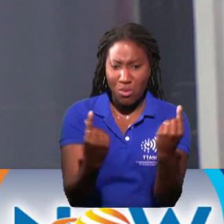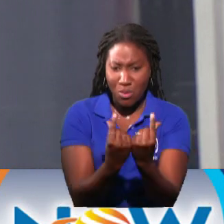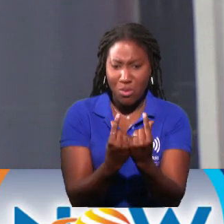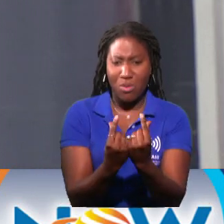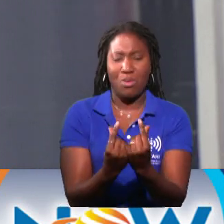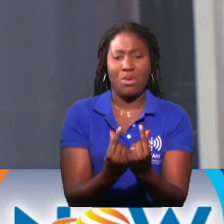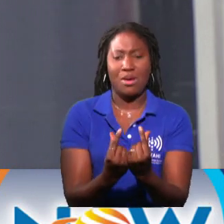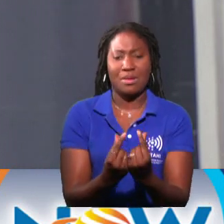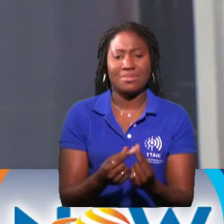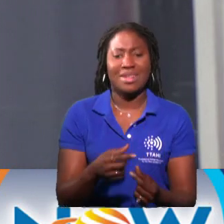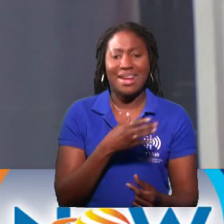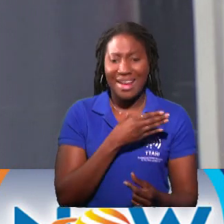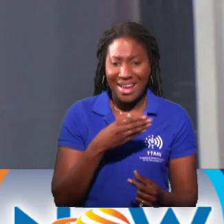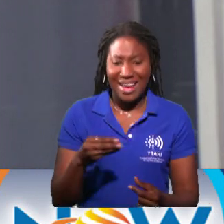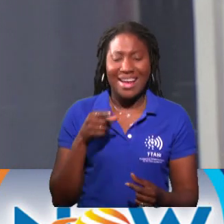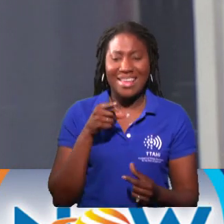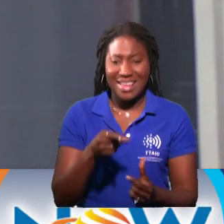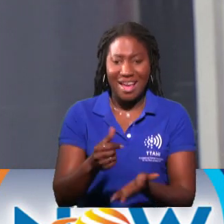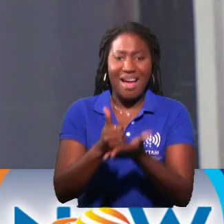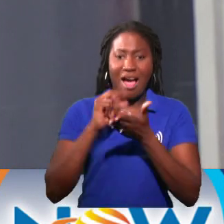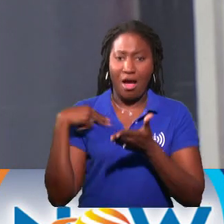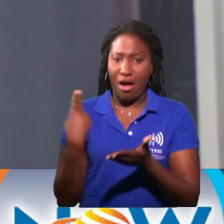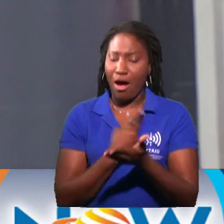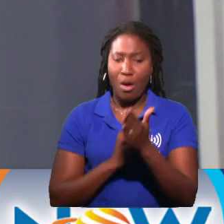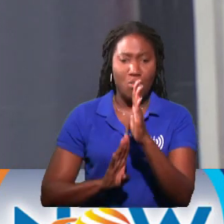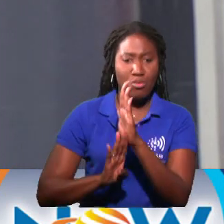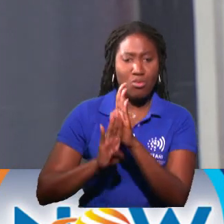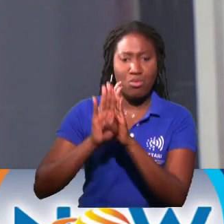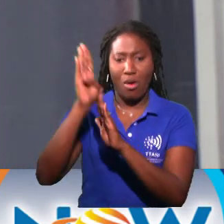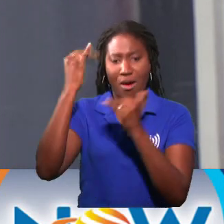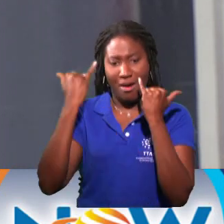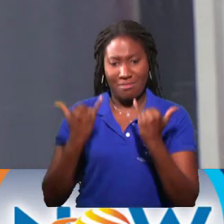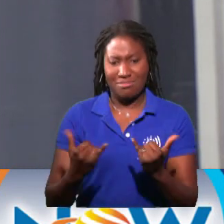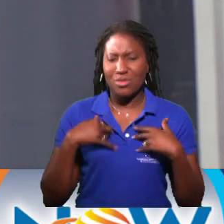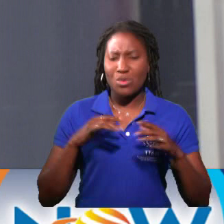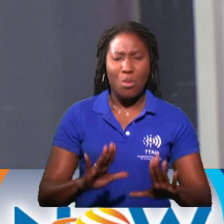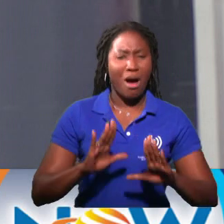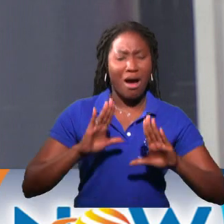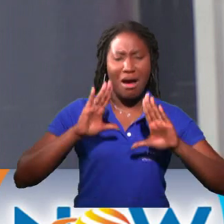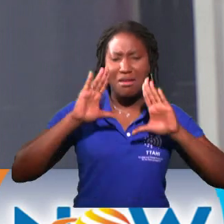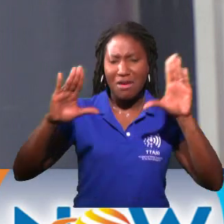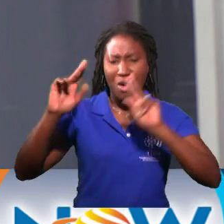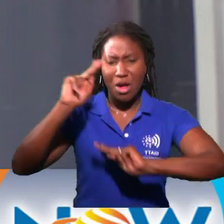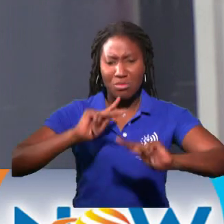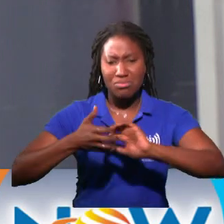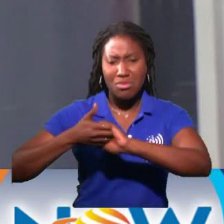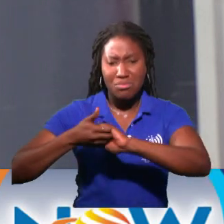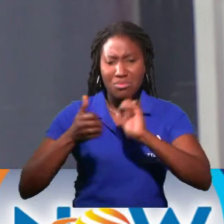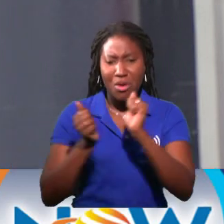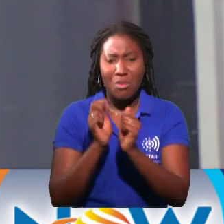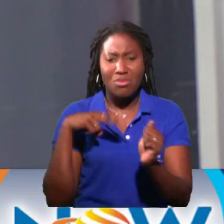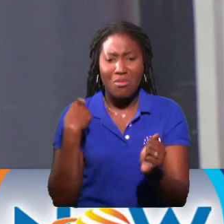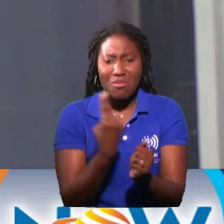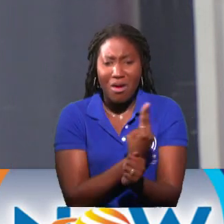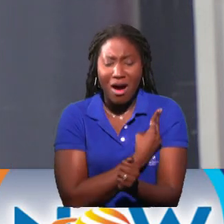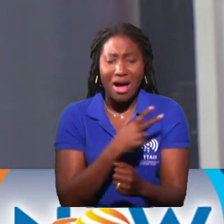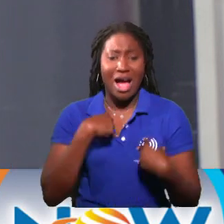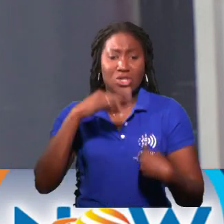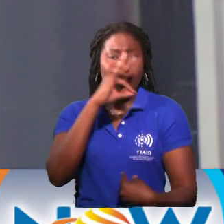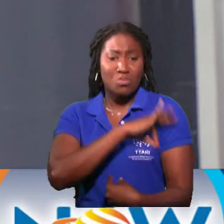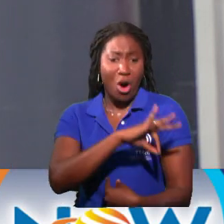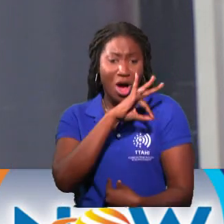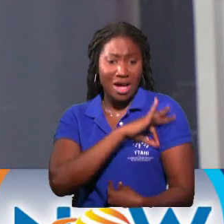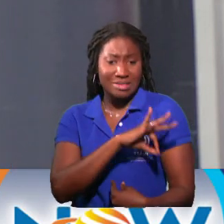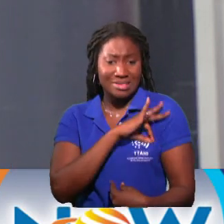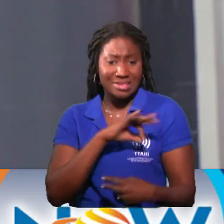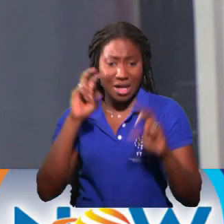visionary group that would have brought us where we are right now. So we have so many wonderful partnerships. Of course, we have our title sponsor, NGC, the